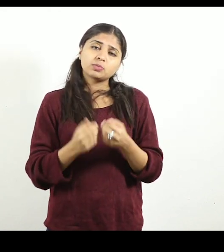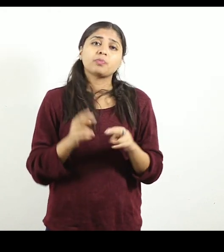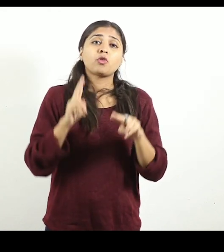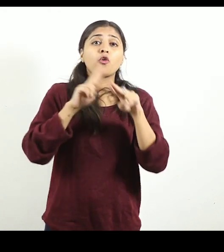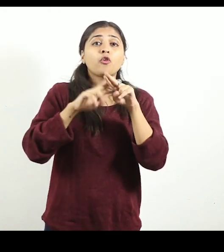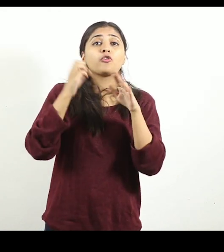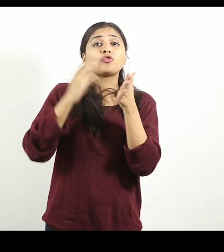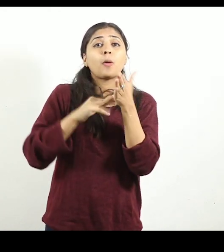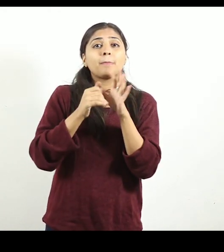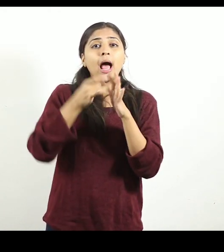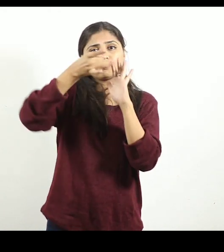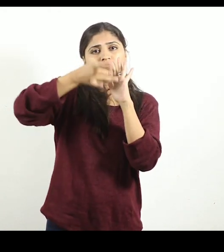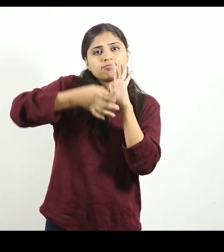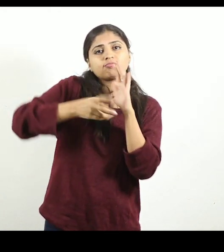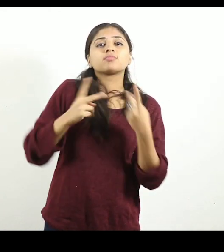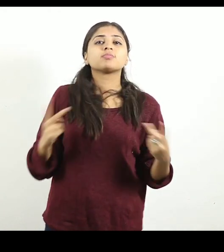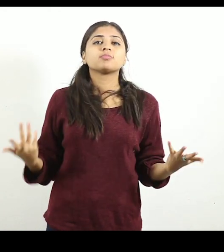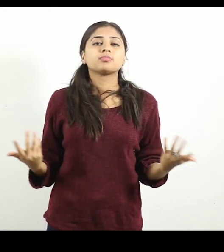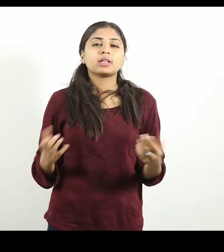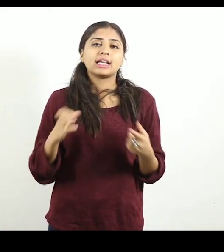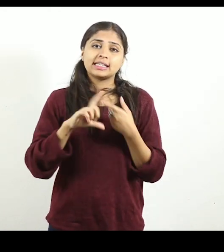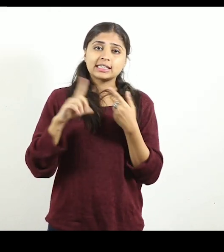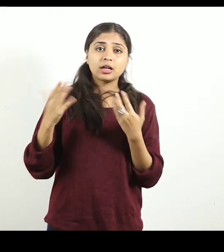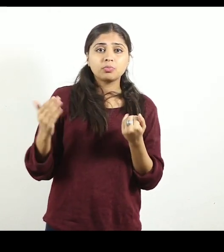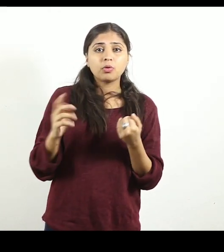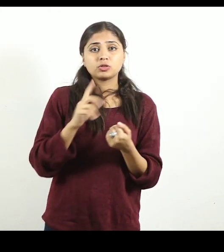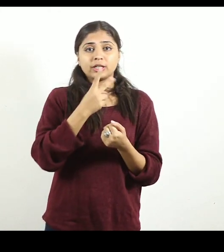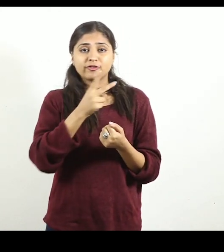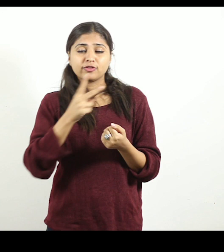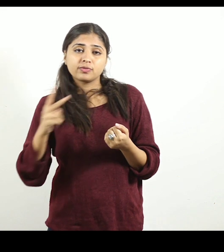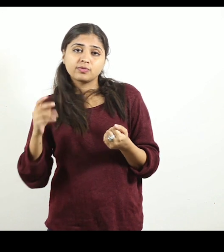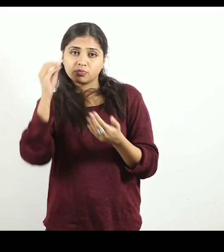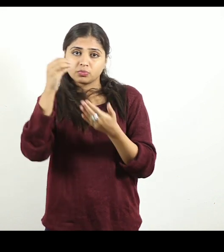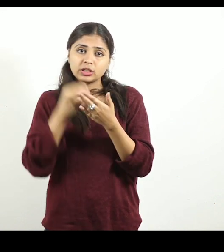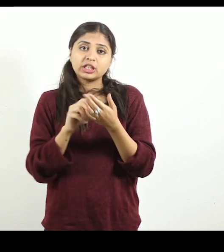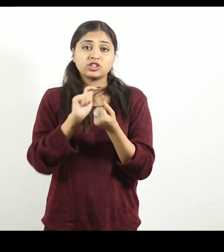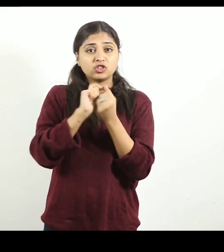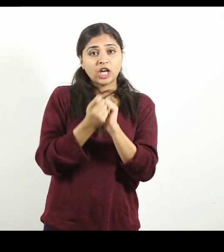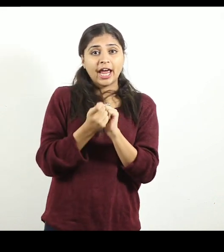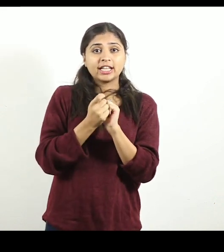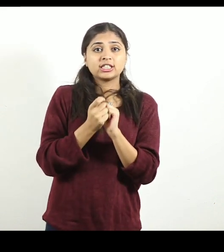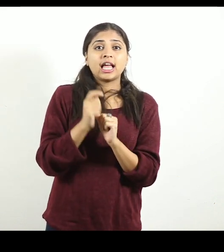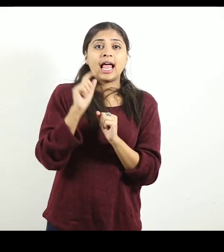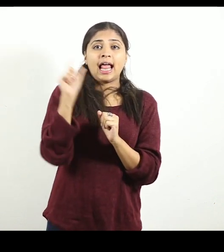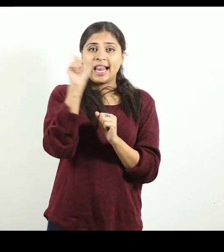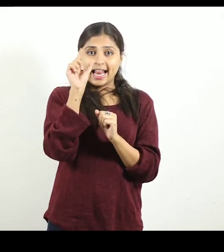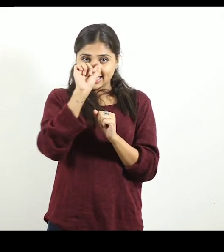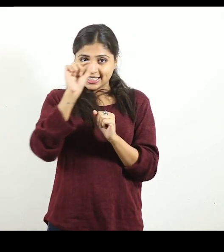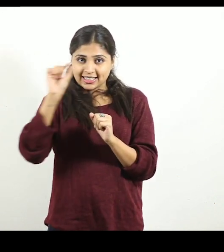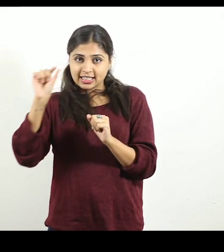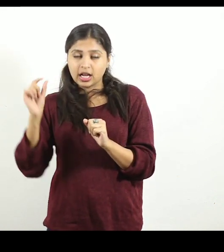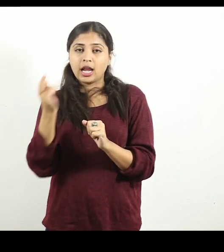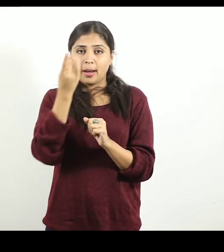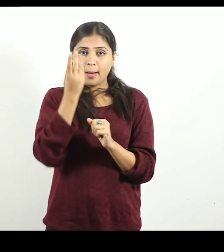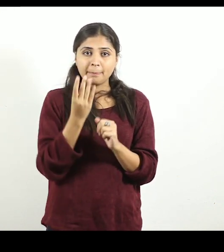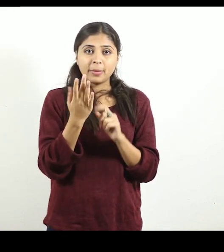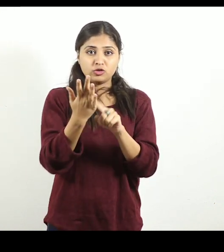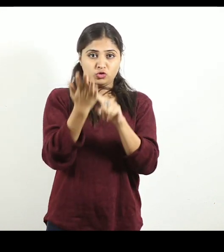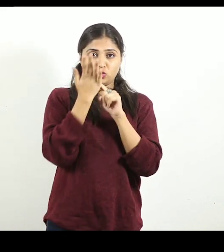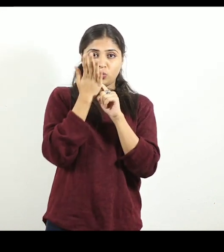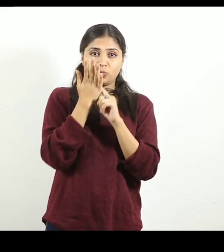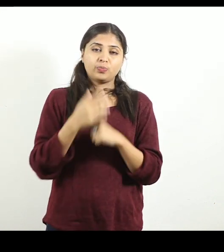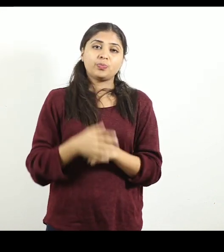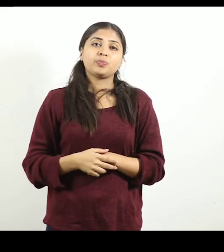Cell can contain formatting attributes that change the way letters, numbers, dates are displayed. For example, dates